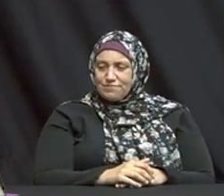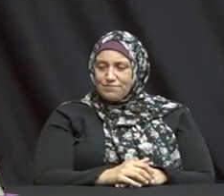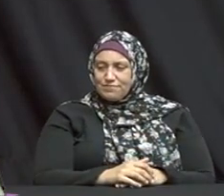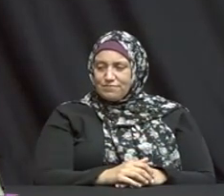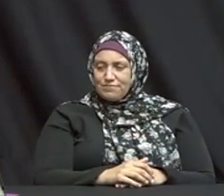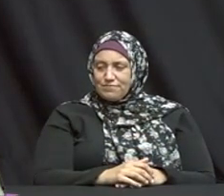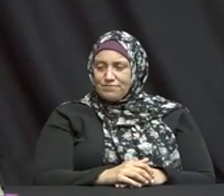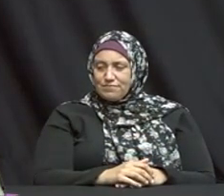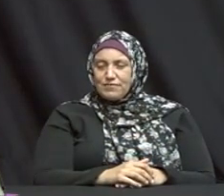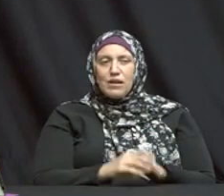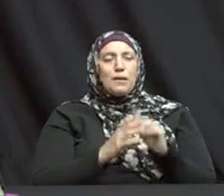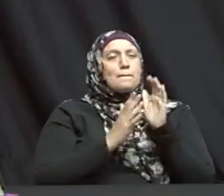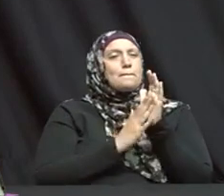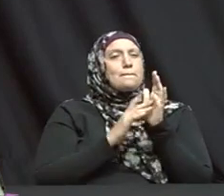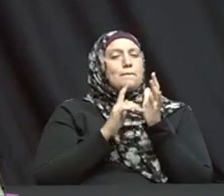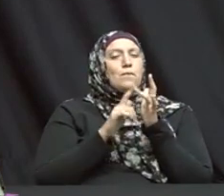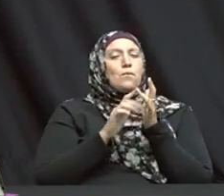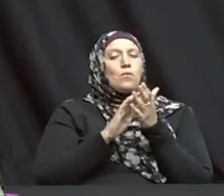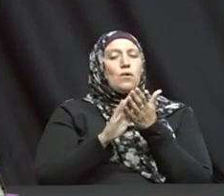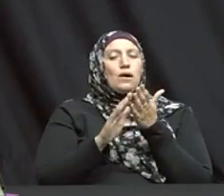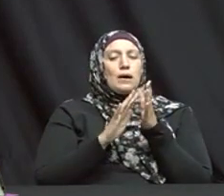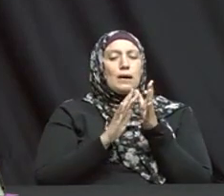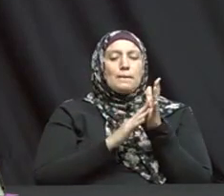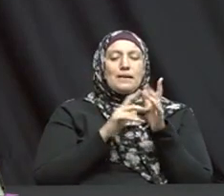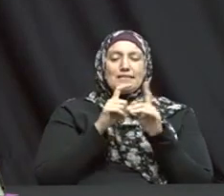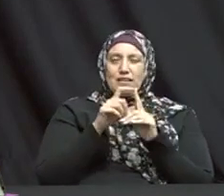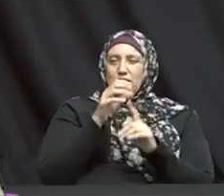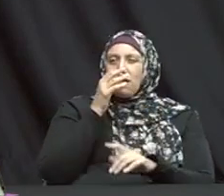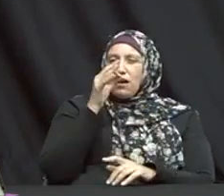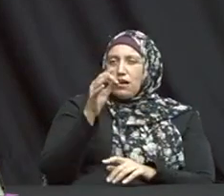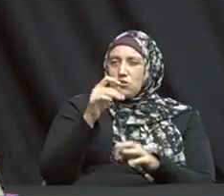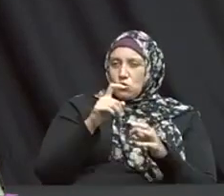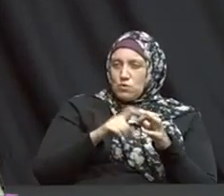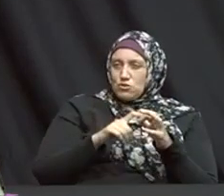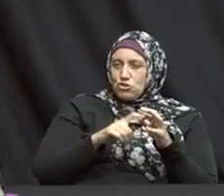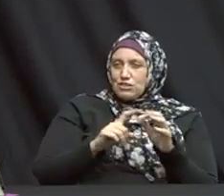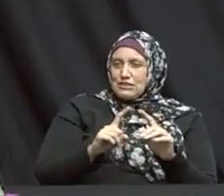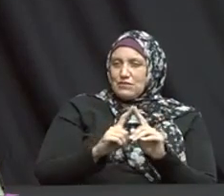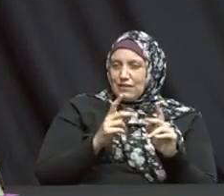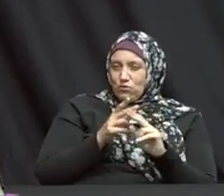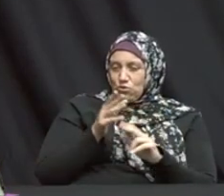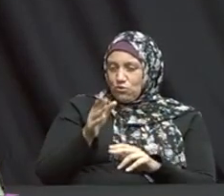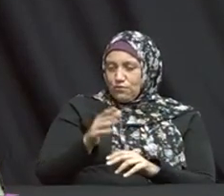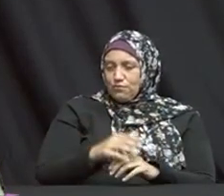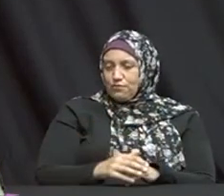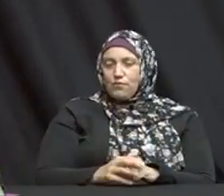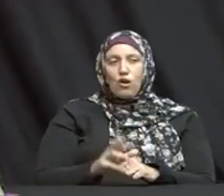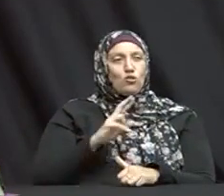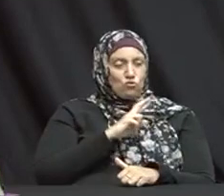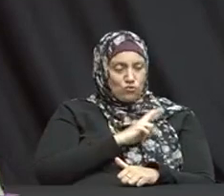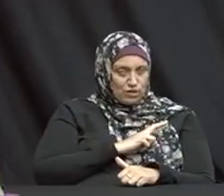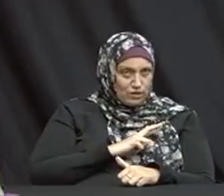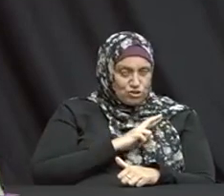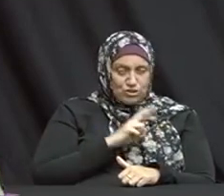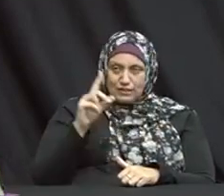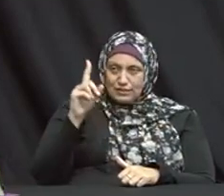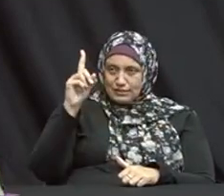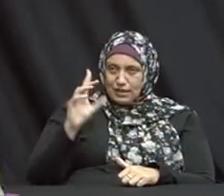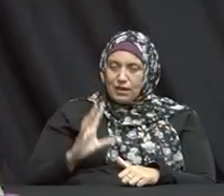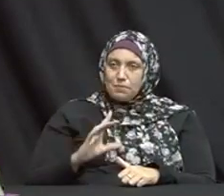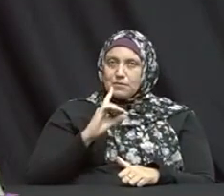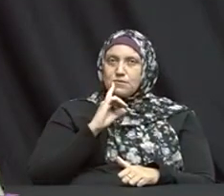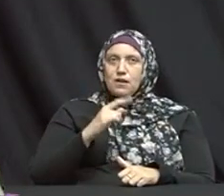I think if I could put the question differently, Sheikh, the religion specifies that I need to give a certain percentage